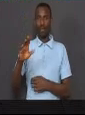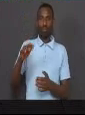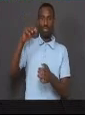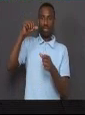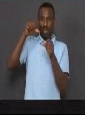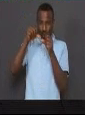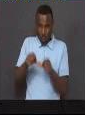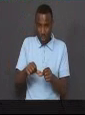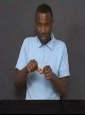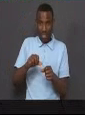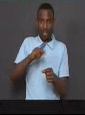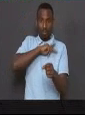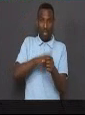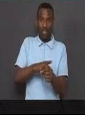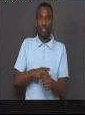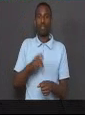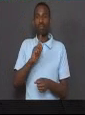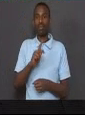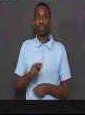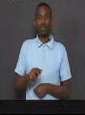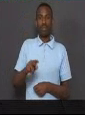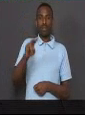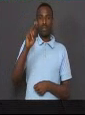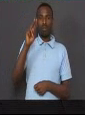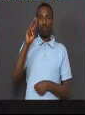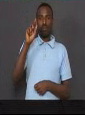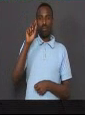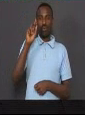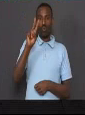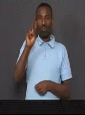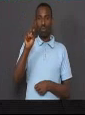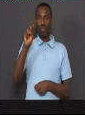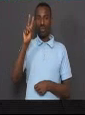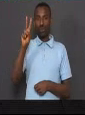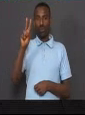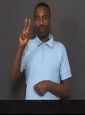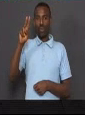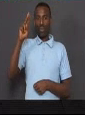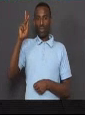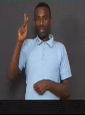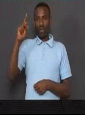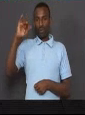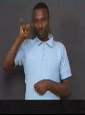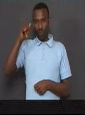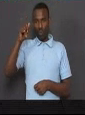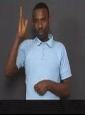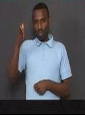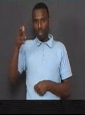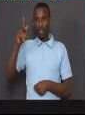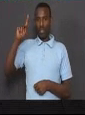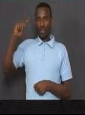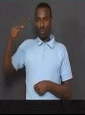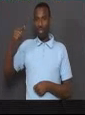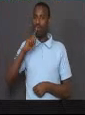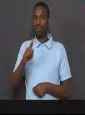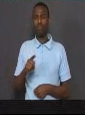is 2.2 kilojoules per kilogram Kelvin, what